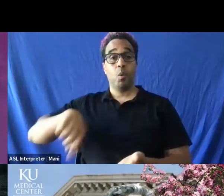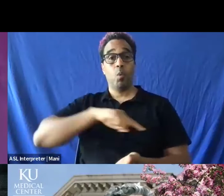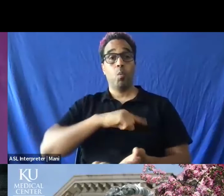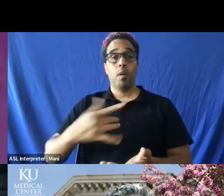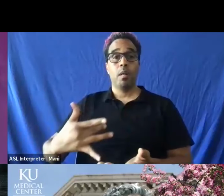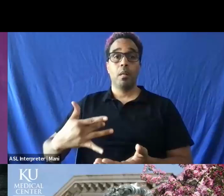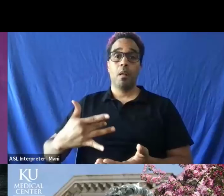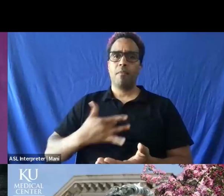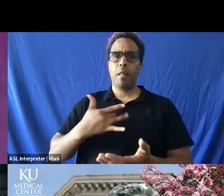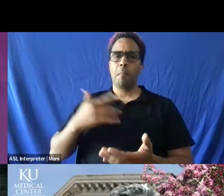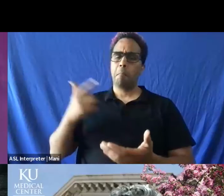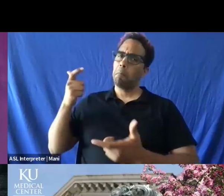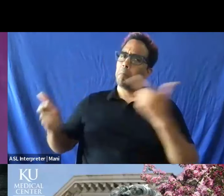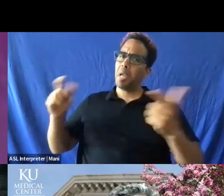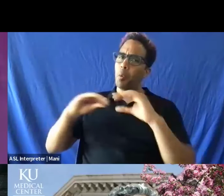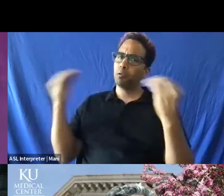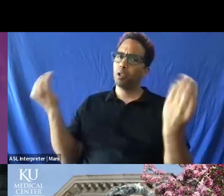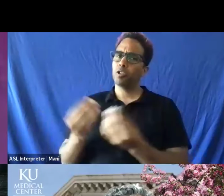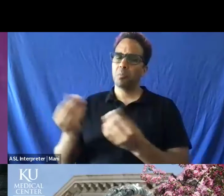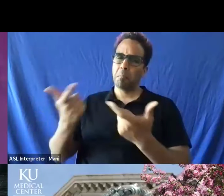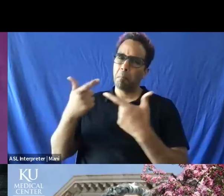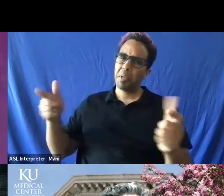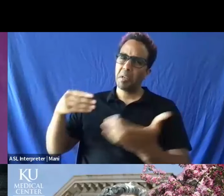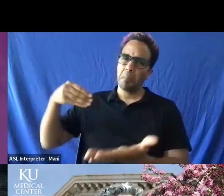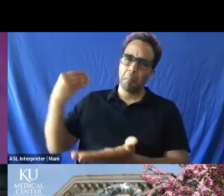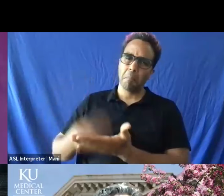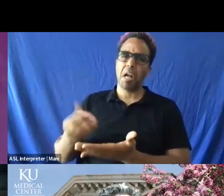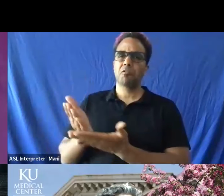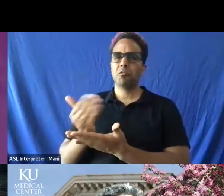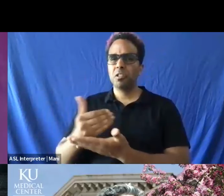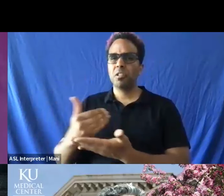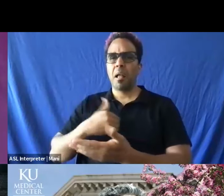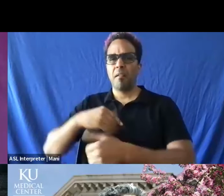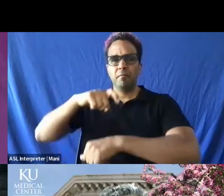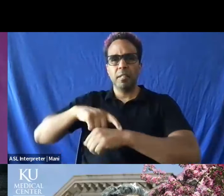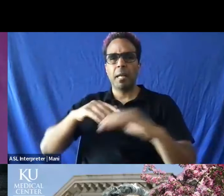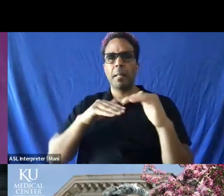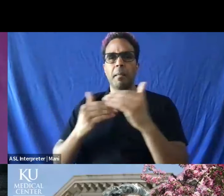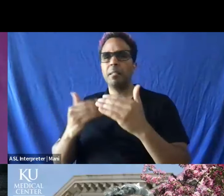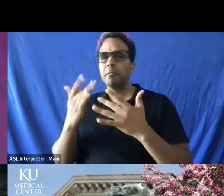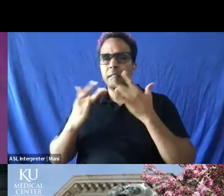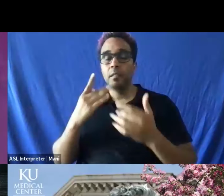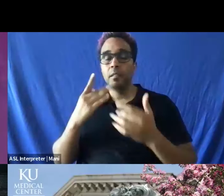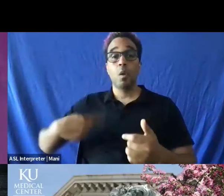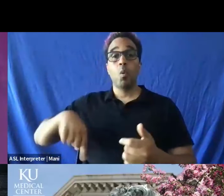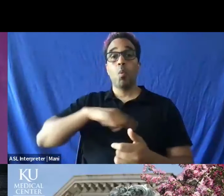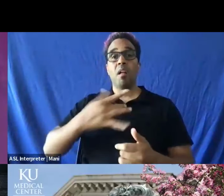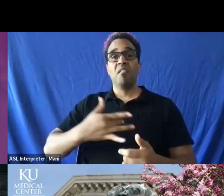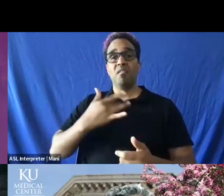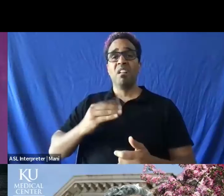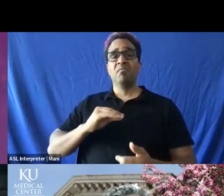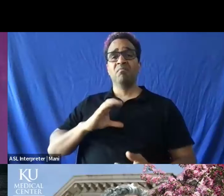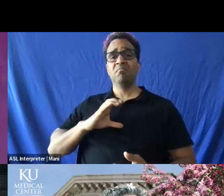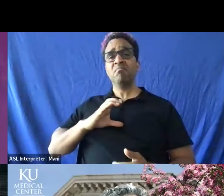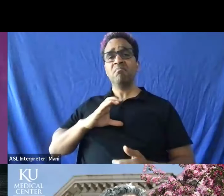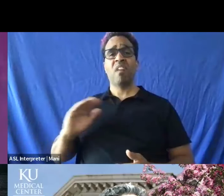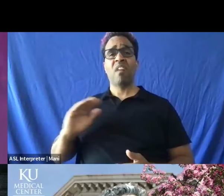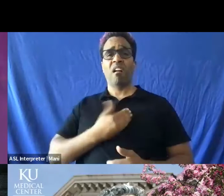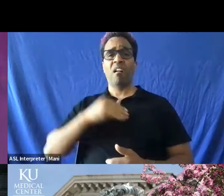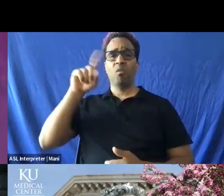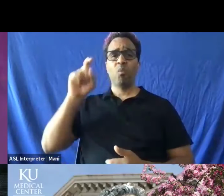have big organizations and big budgets and we're on a time clock, we think our questions and our time is the most important.